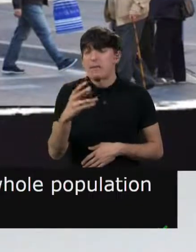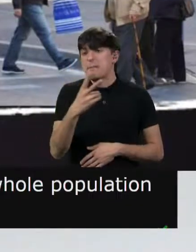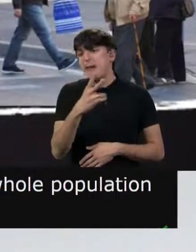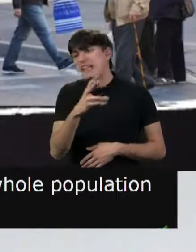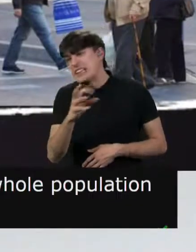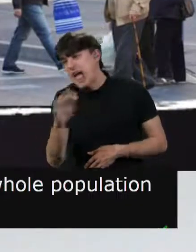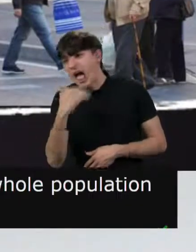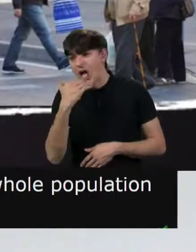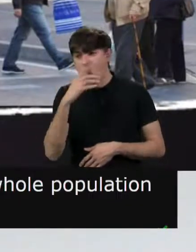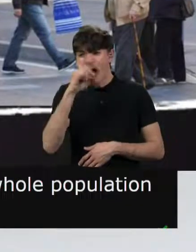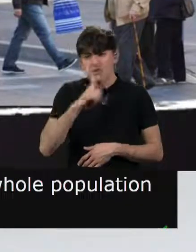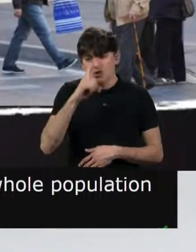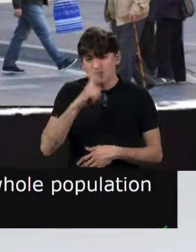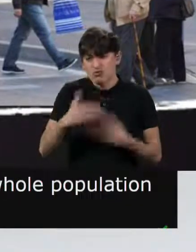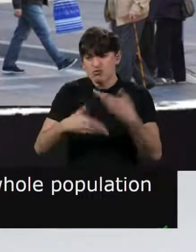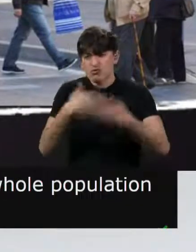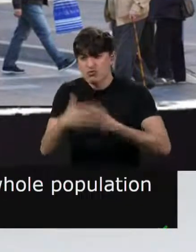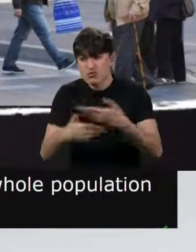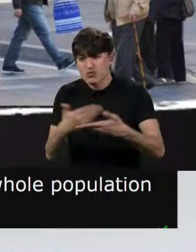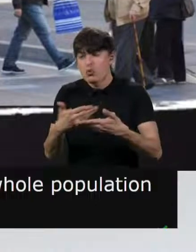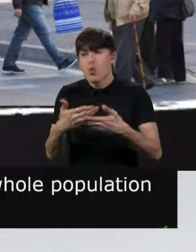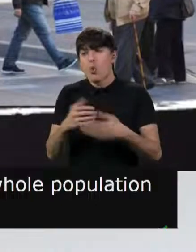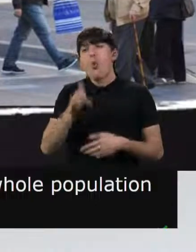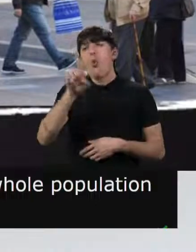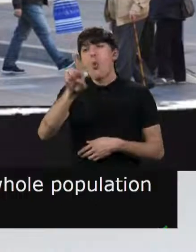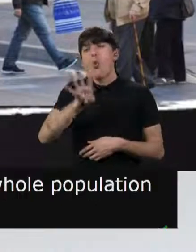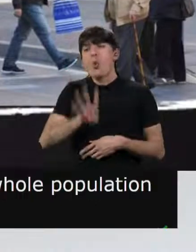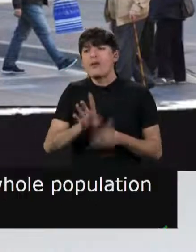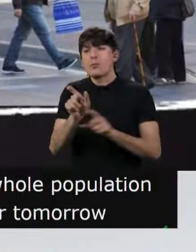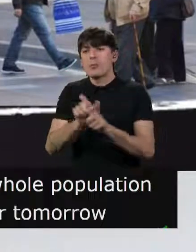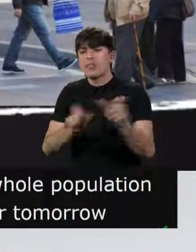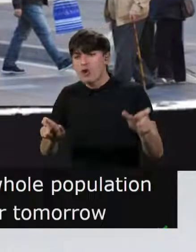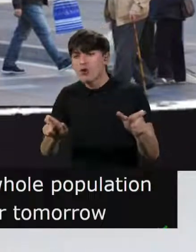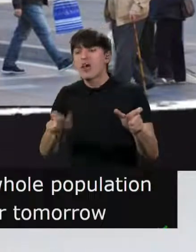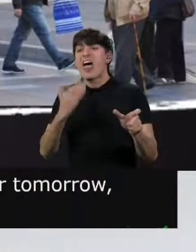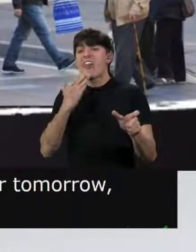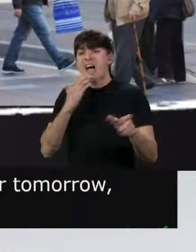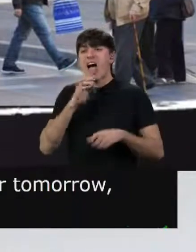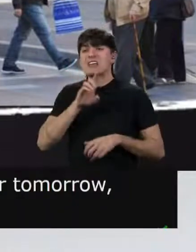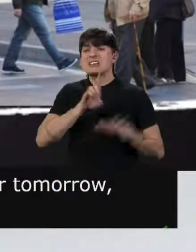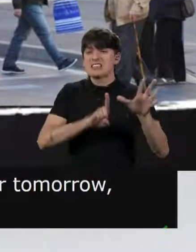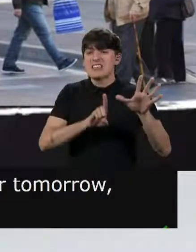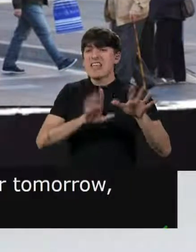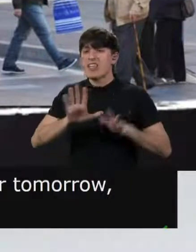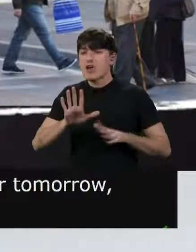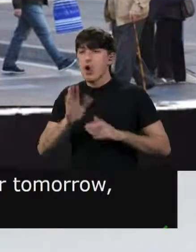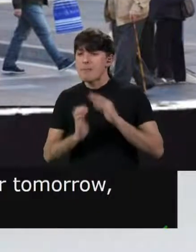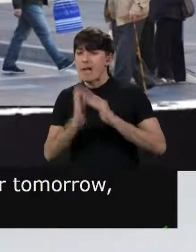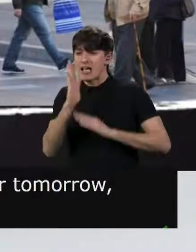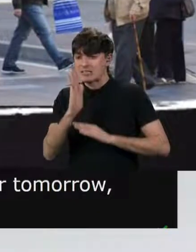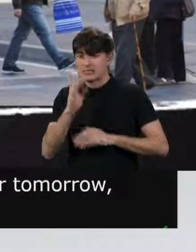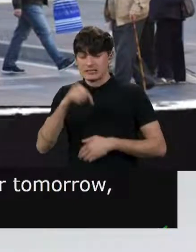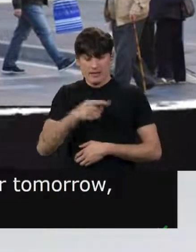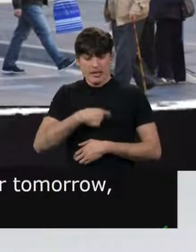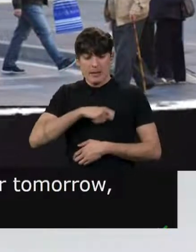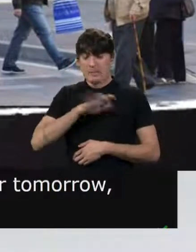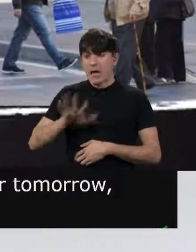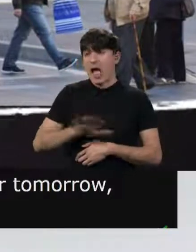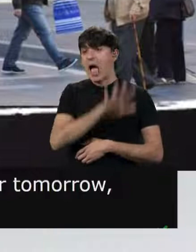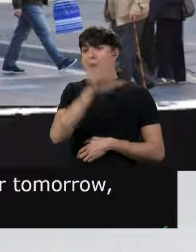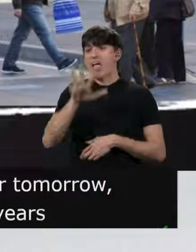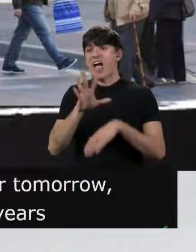tomorrow, almost 1/4 of the population will be over 65 years.